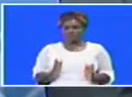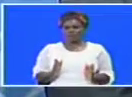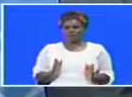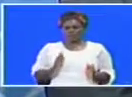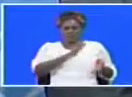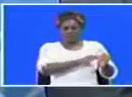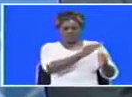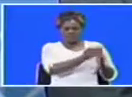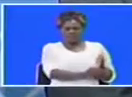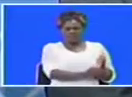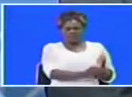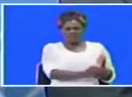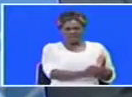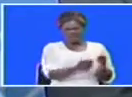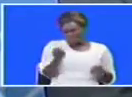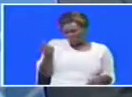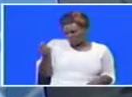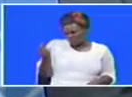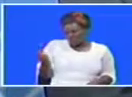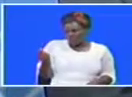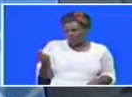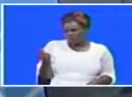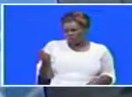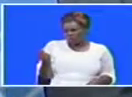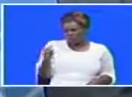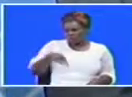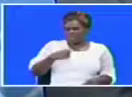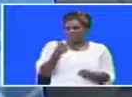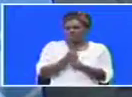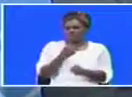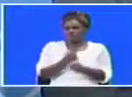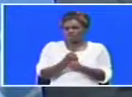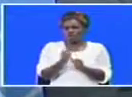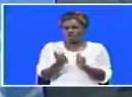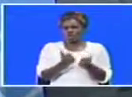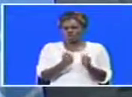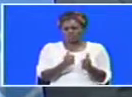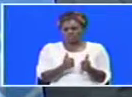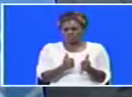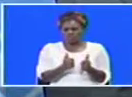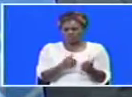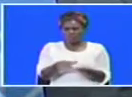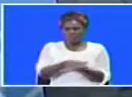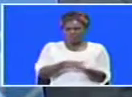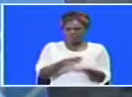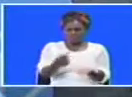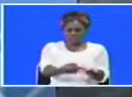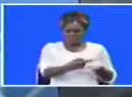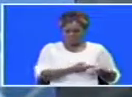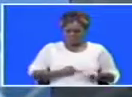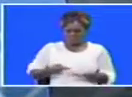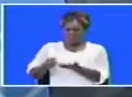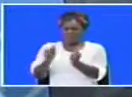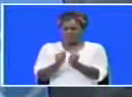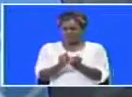the cover was a bit slim. And since we're doing it on a capitation basis, we had discussion with our stakeholders